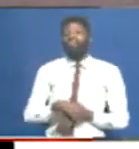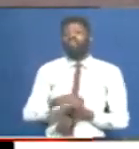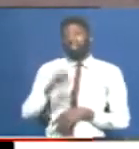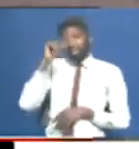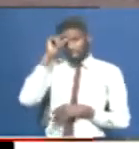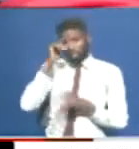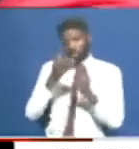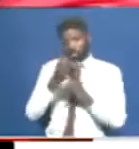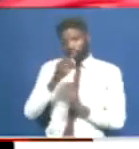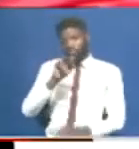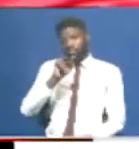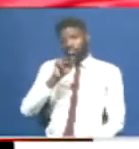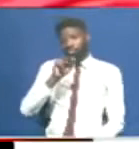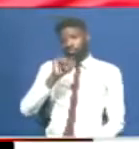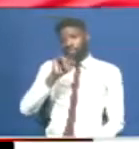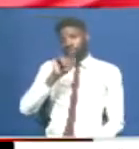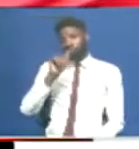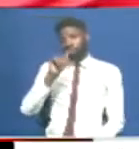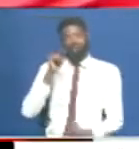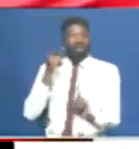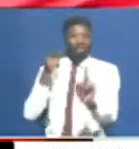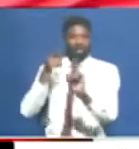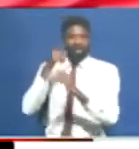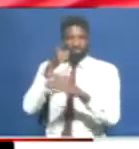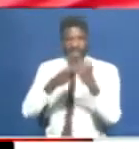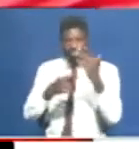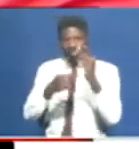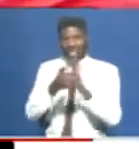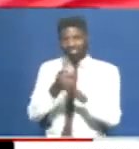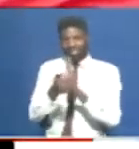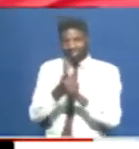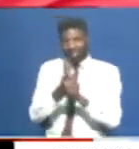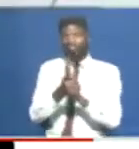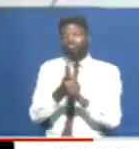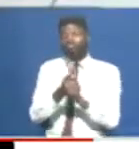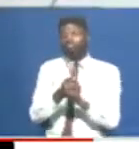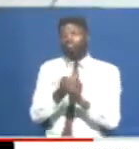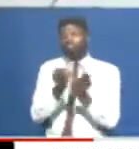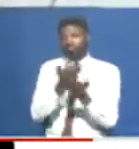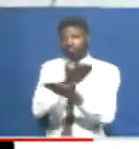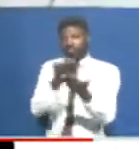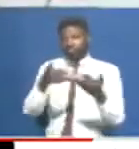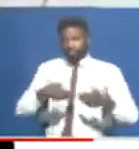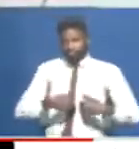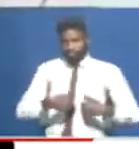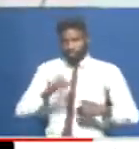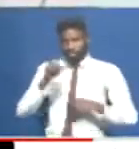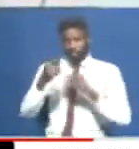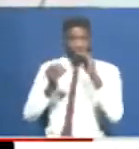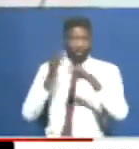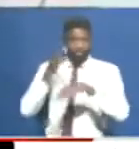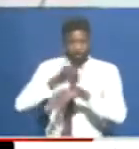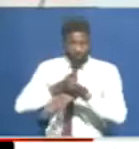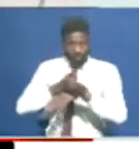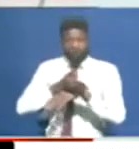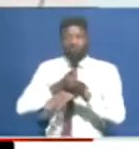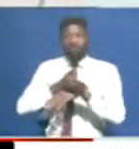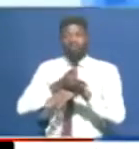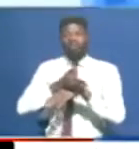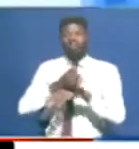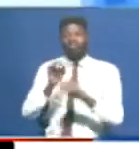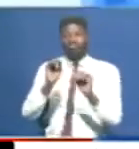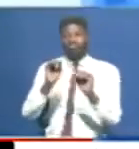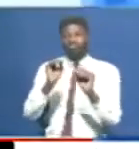Training Institute, targets to upskill the capacity of thousands of young people in the industry to improve its